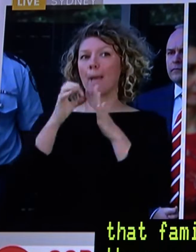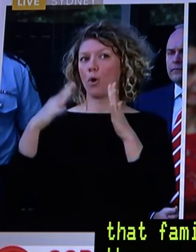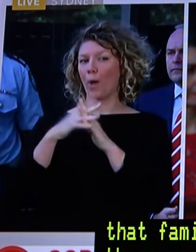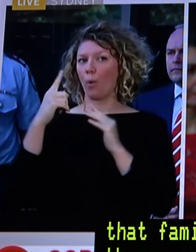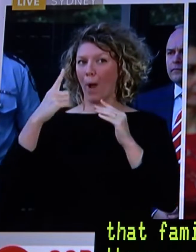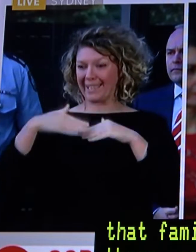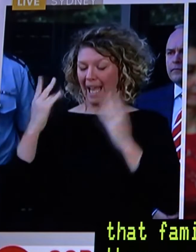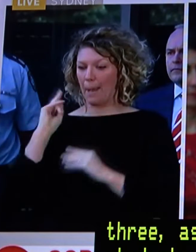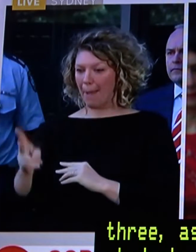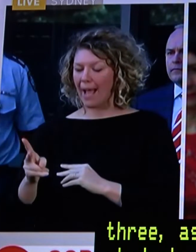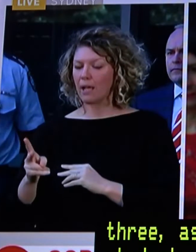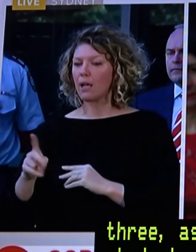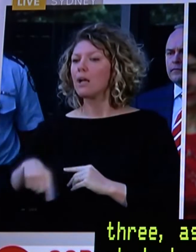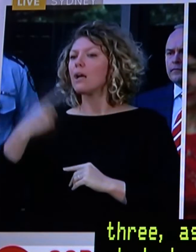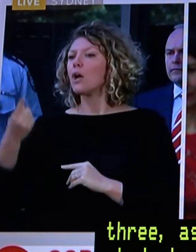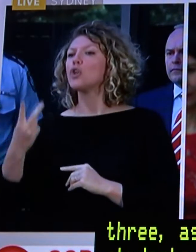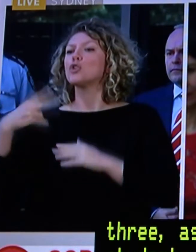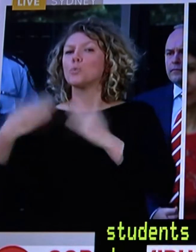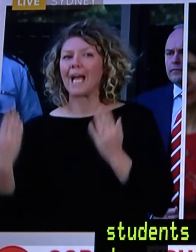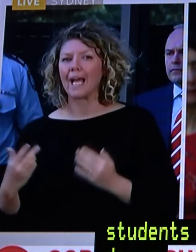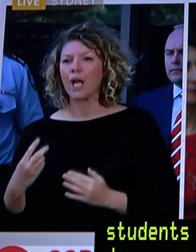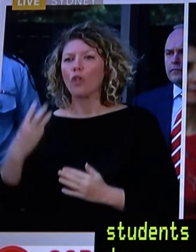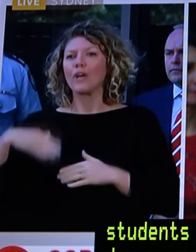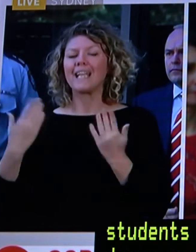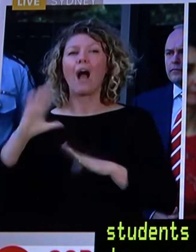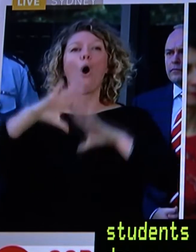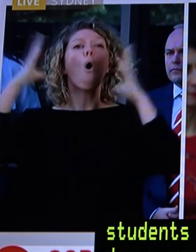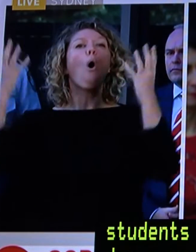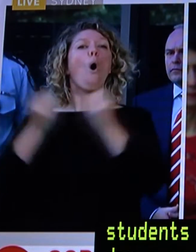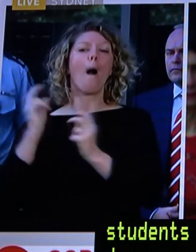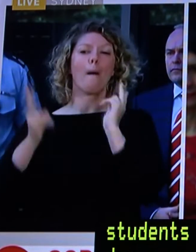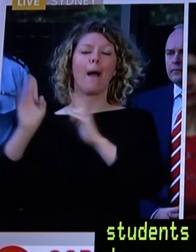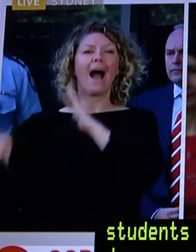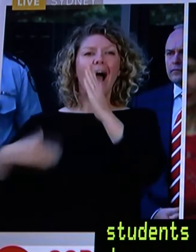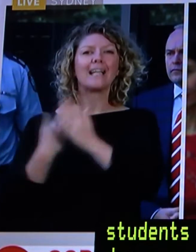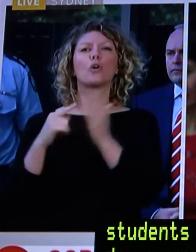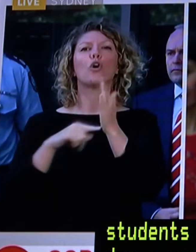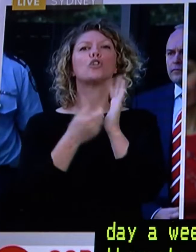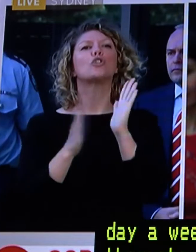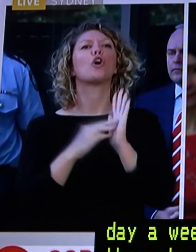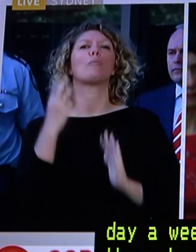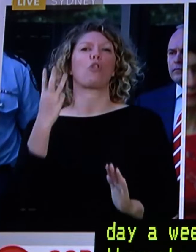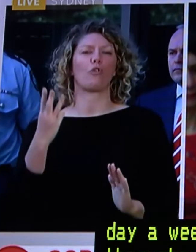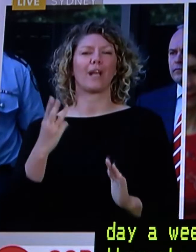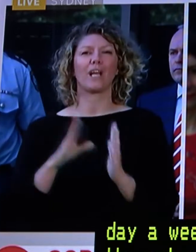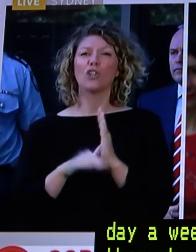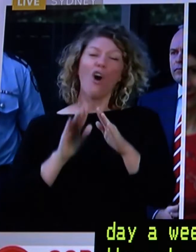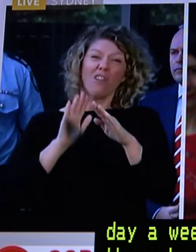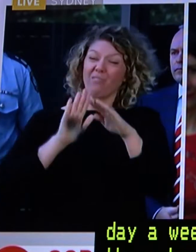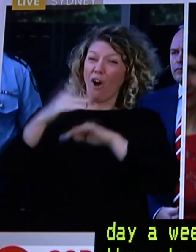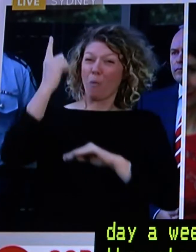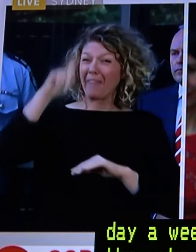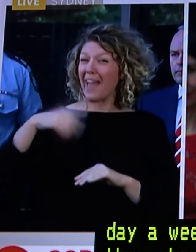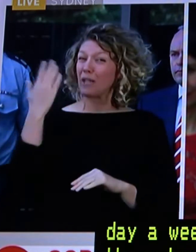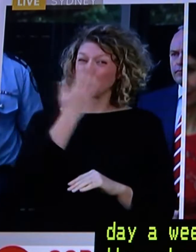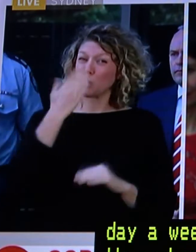with the goal to have children back as normal for term 3. We have 2,200 public schools across New South Wales, so there will be flexibility